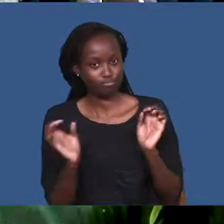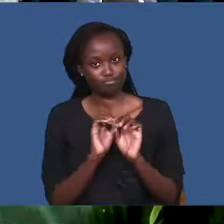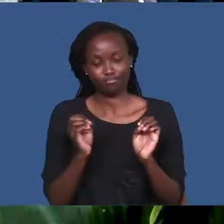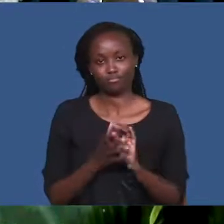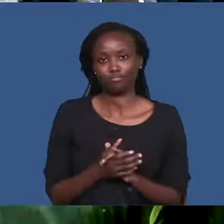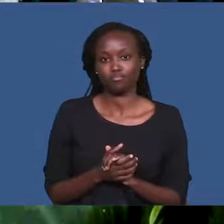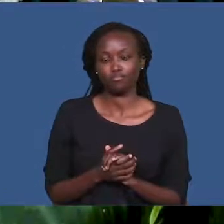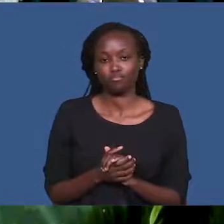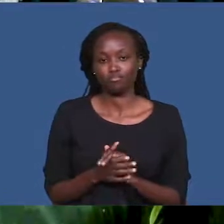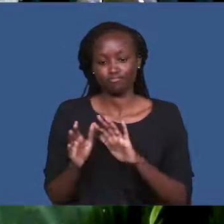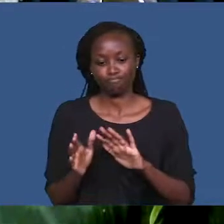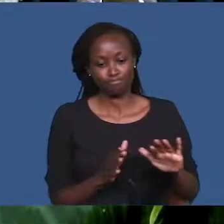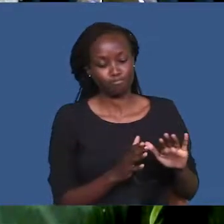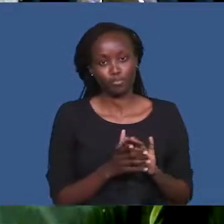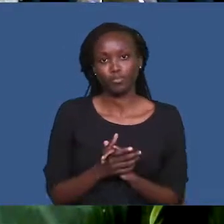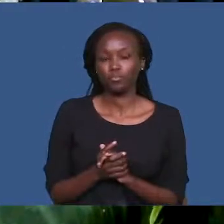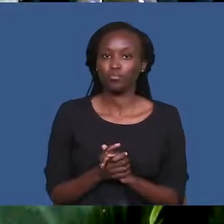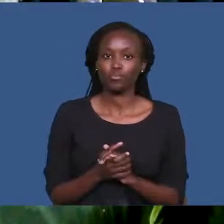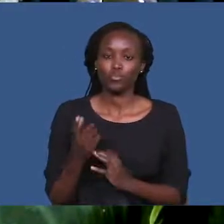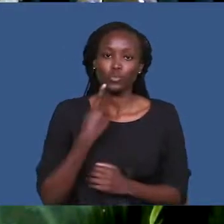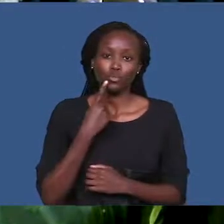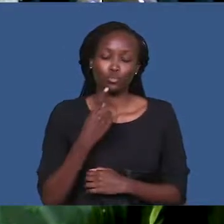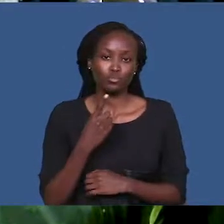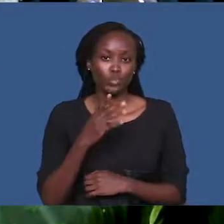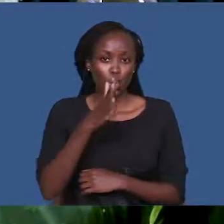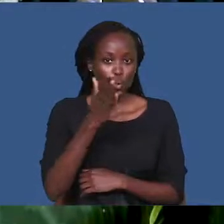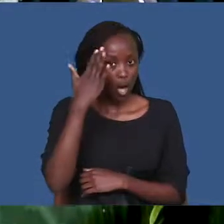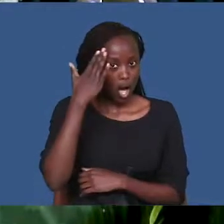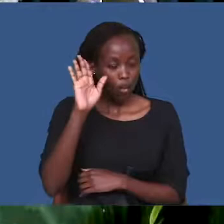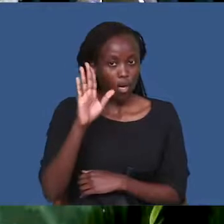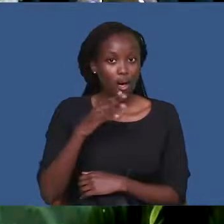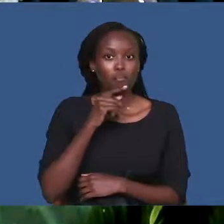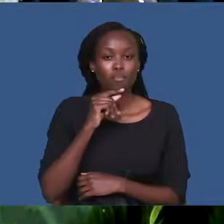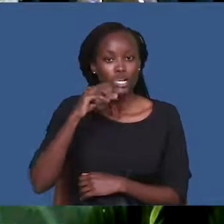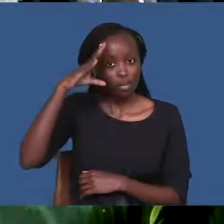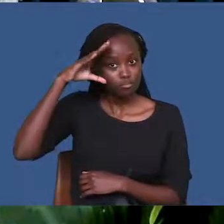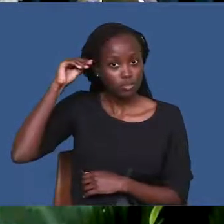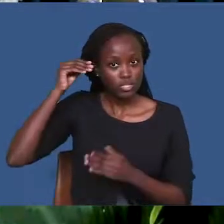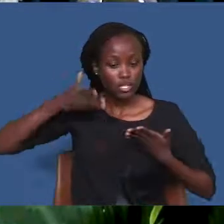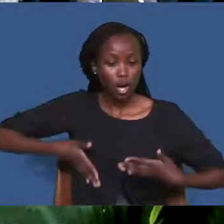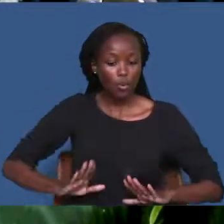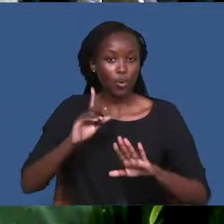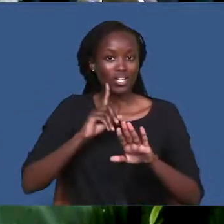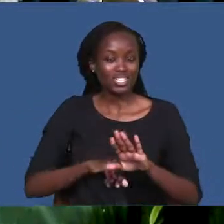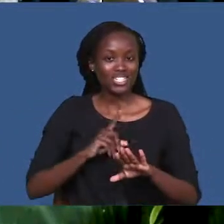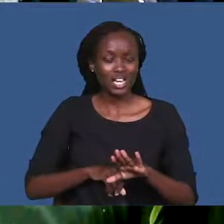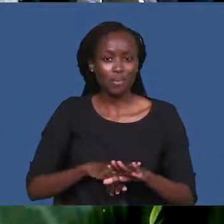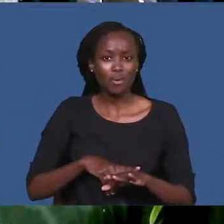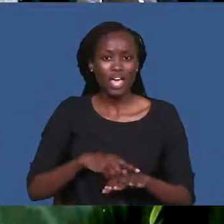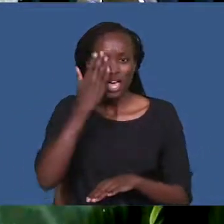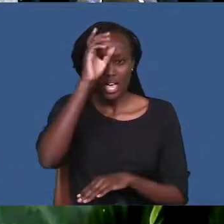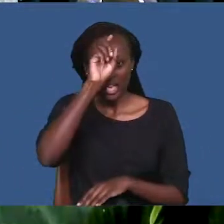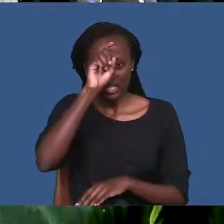So we see Moses was born when there was hatred for Jews in Egypt, who had increased